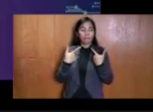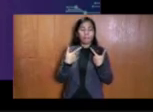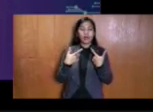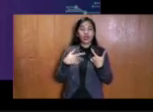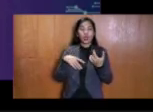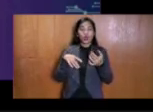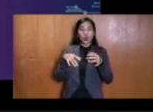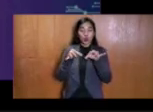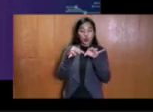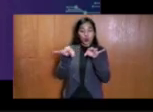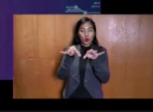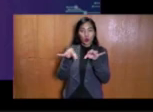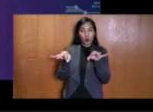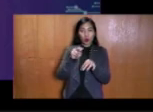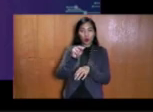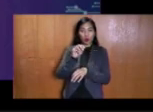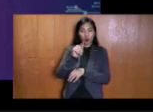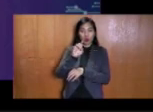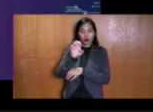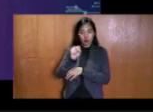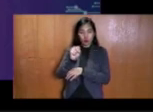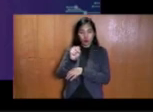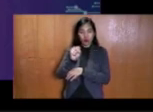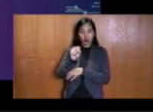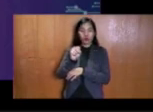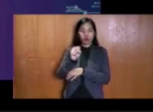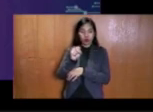at the thought anyway,